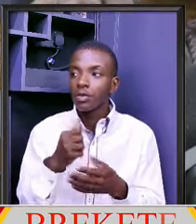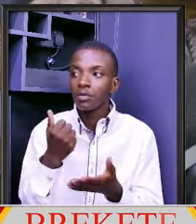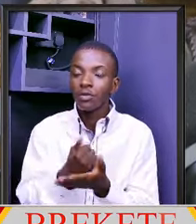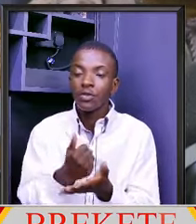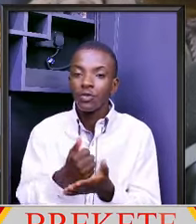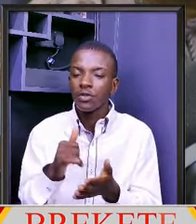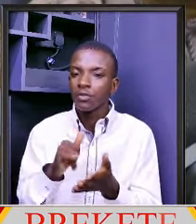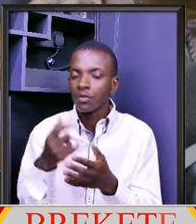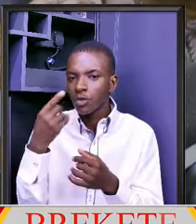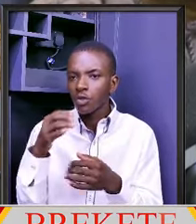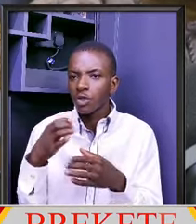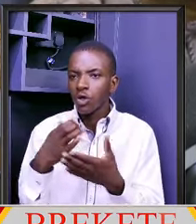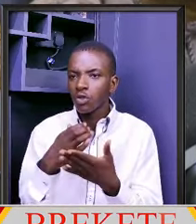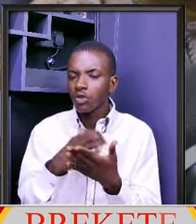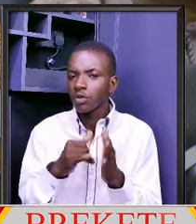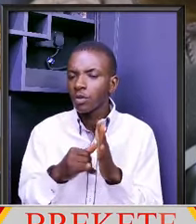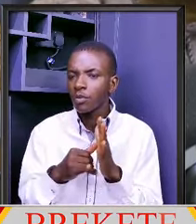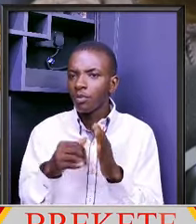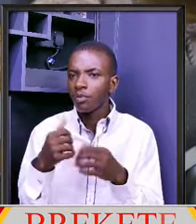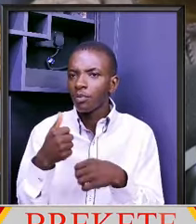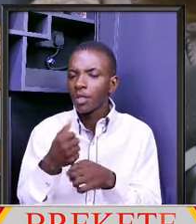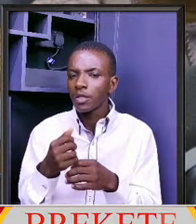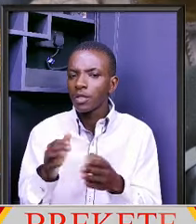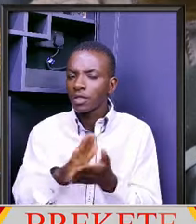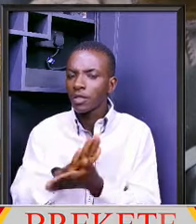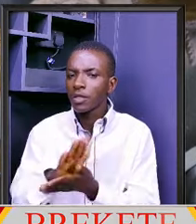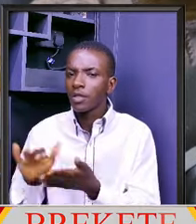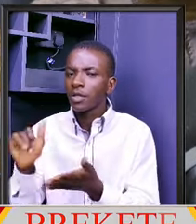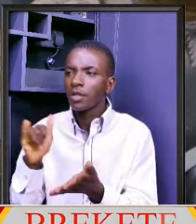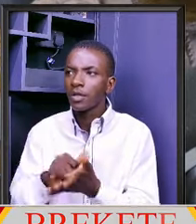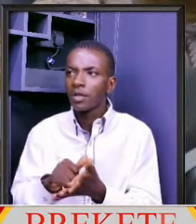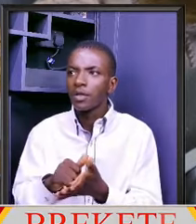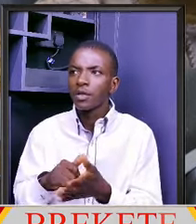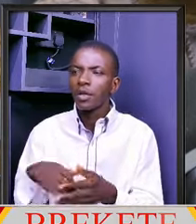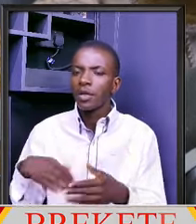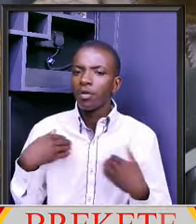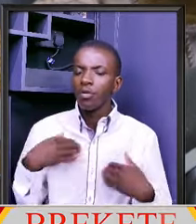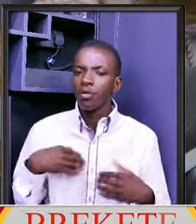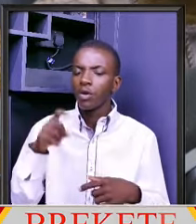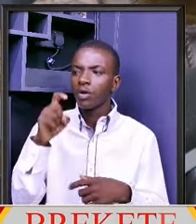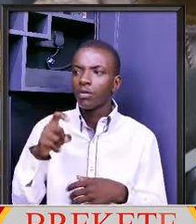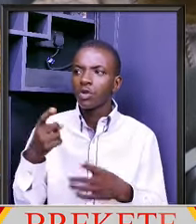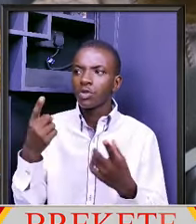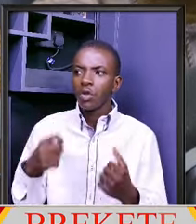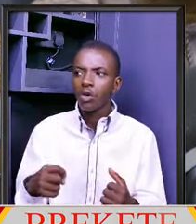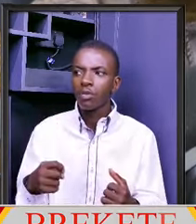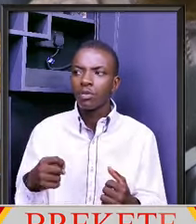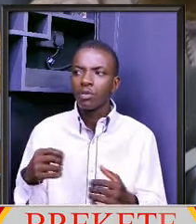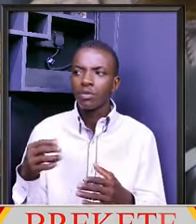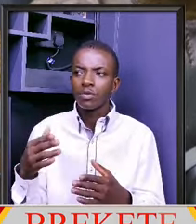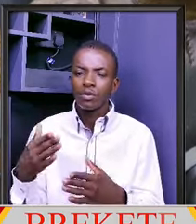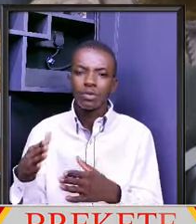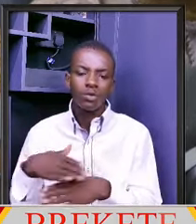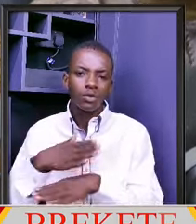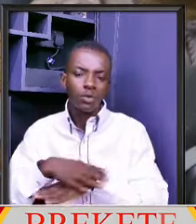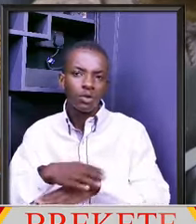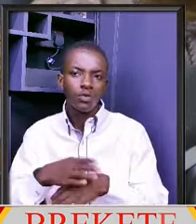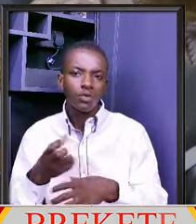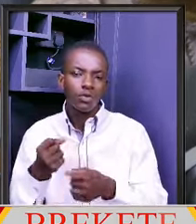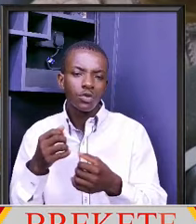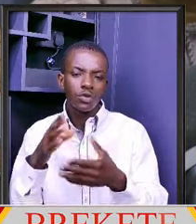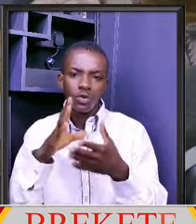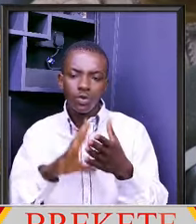proven, because our constitution make it clear that a body must come, which is board of trustees, to dissolve the